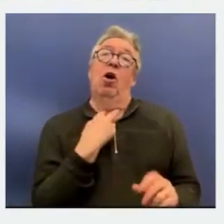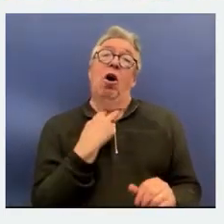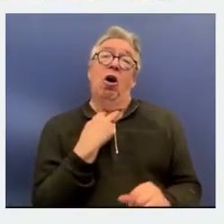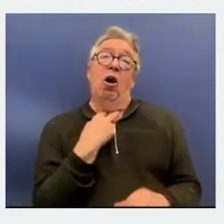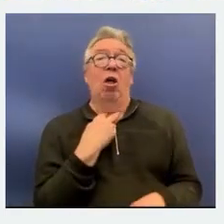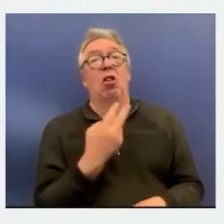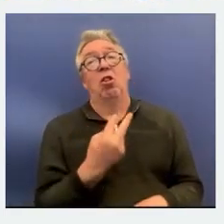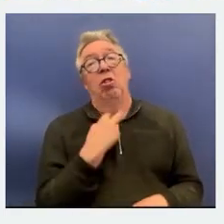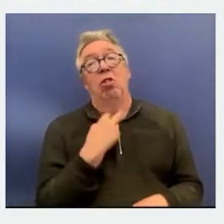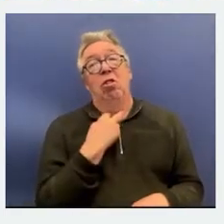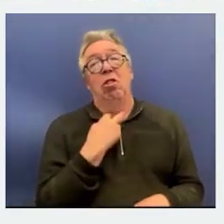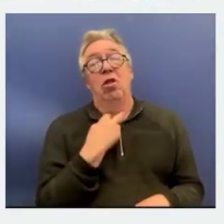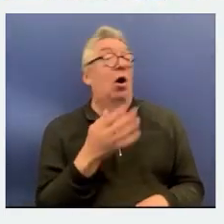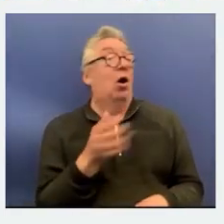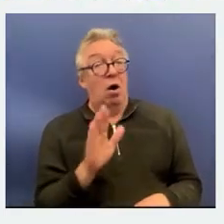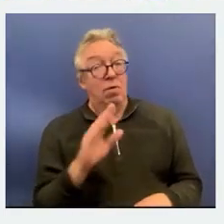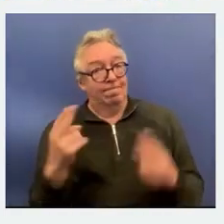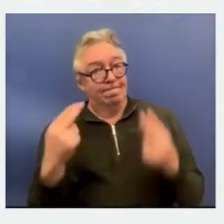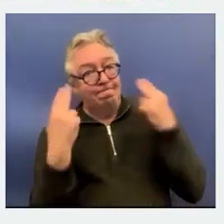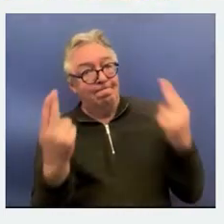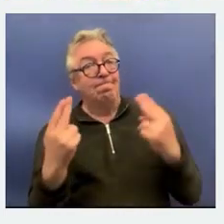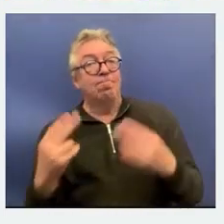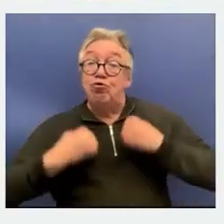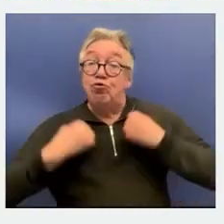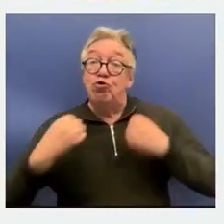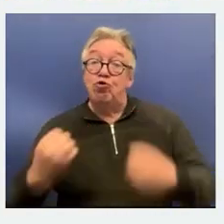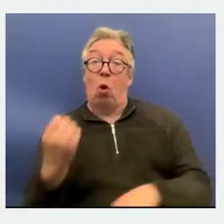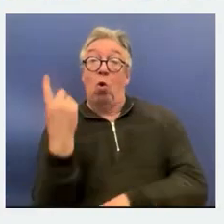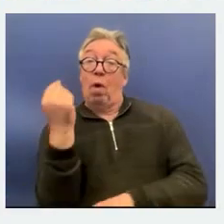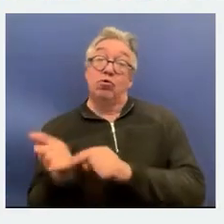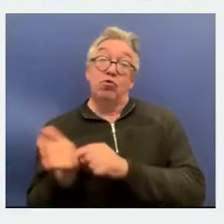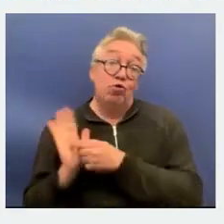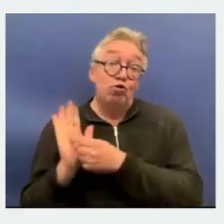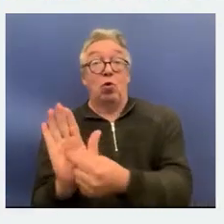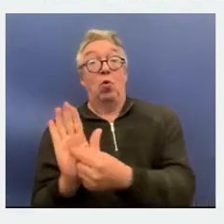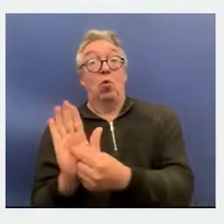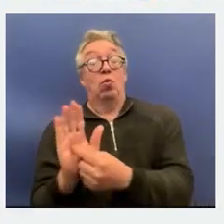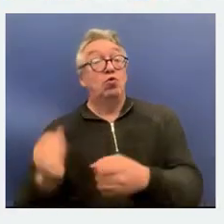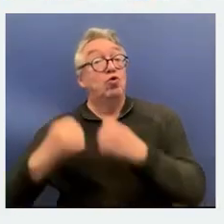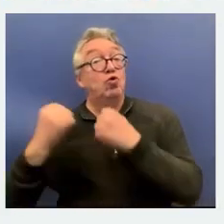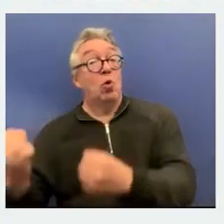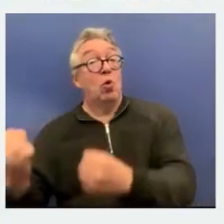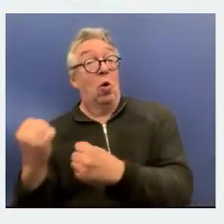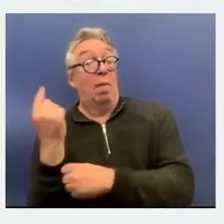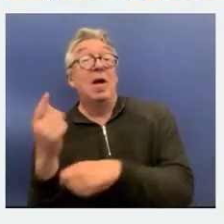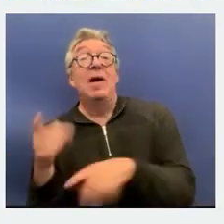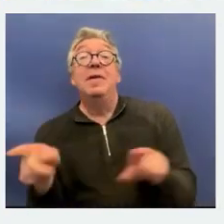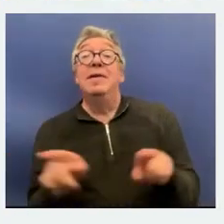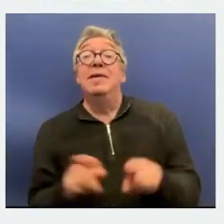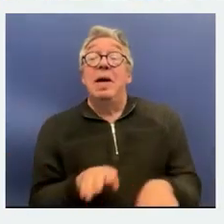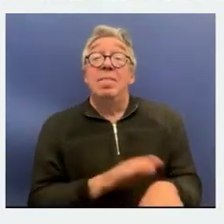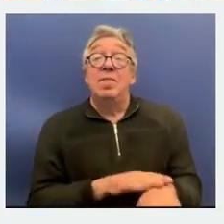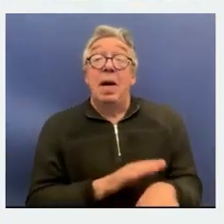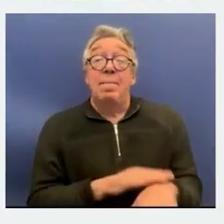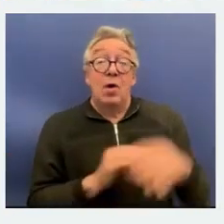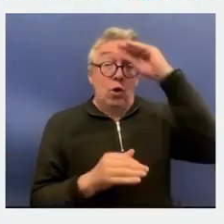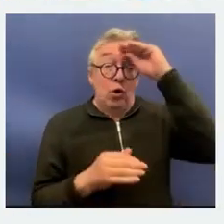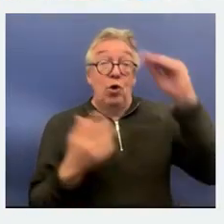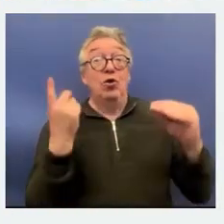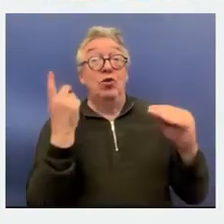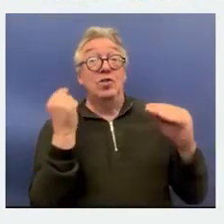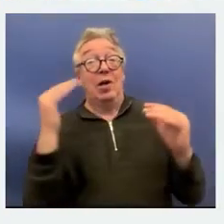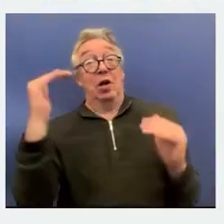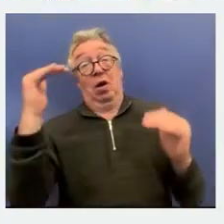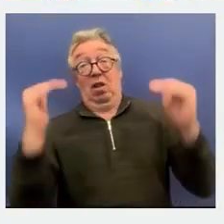disaster and show the work that they do, but at the same time make people aware of all the gender injustices that exist and these